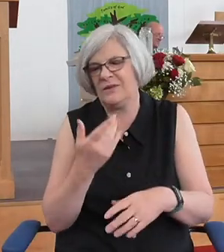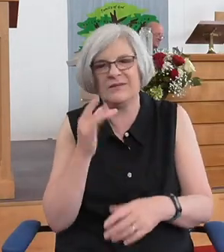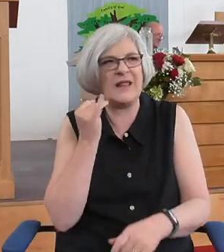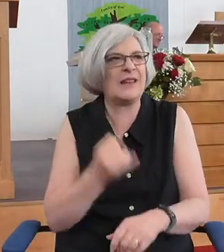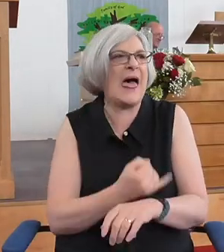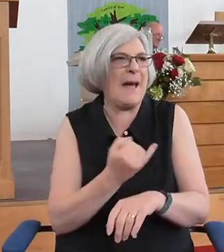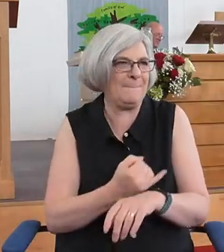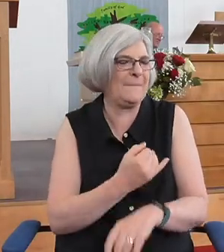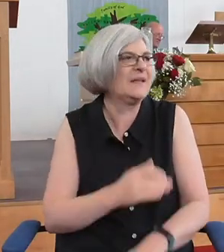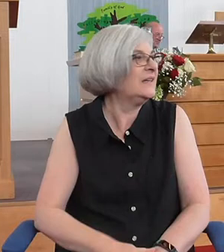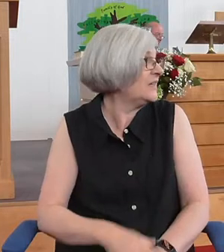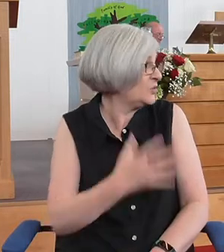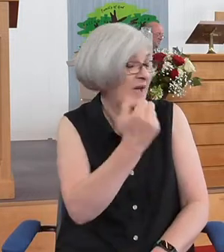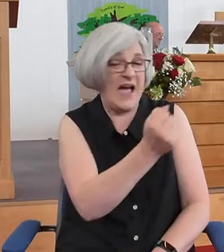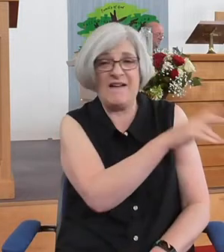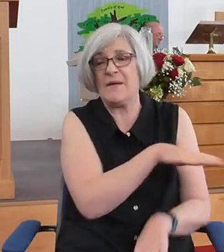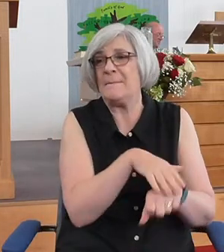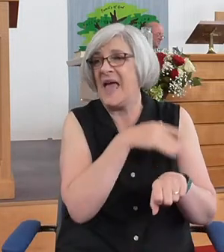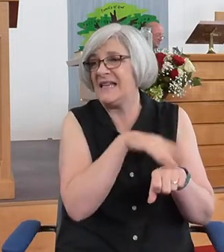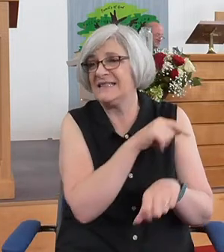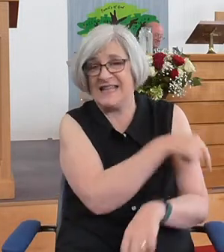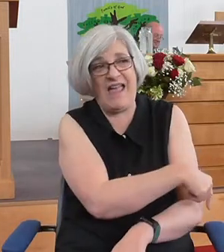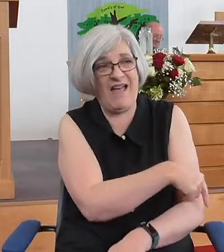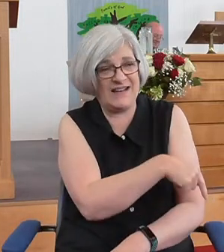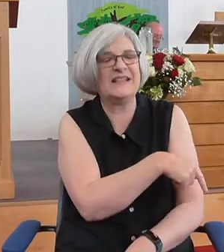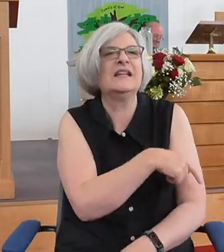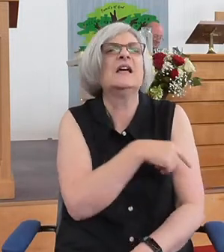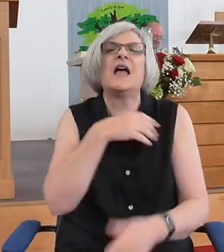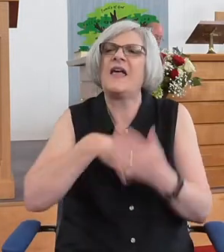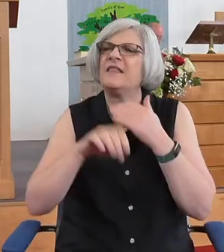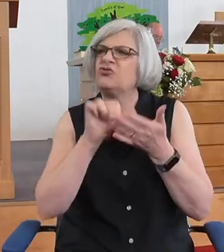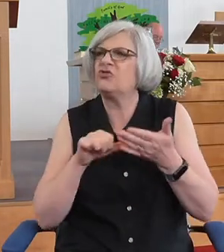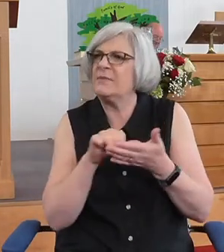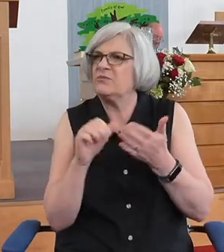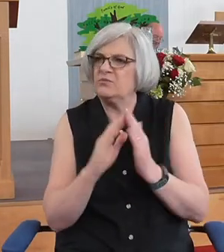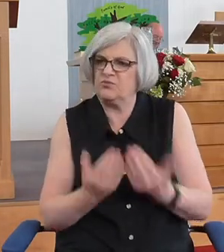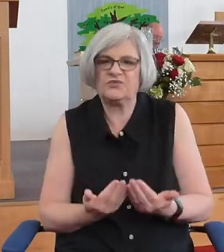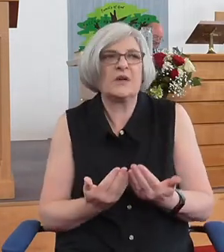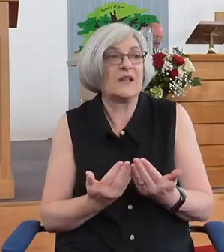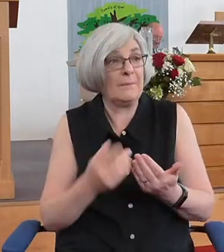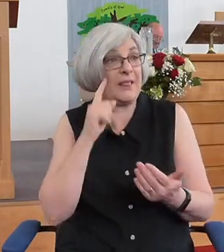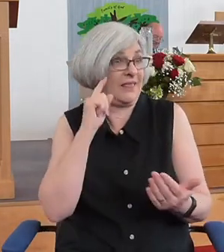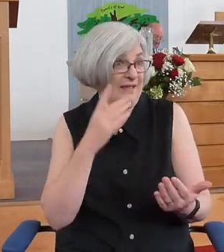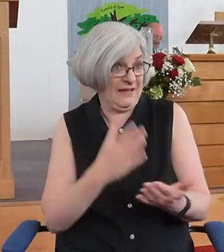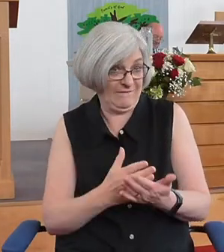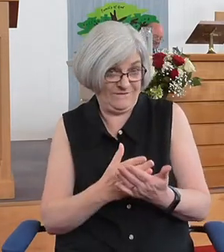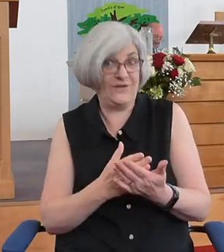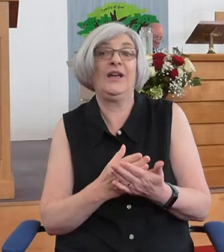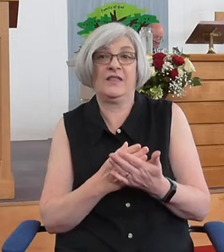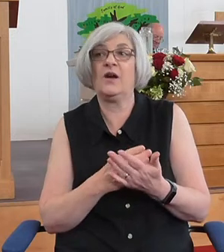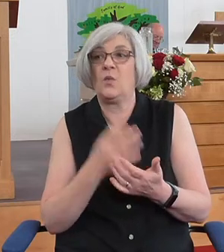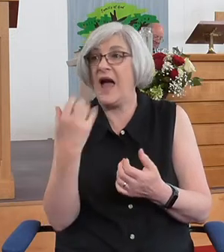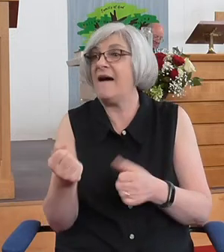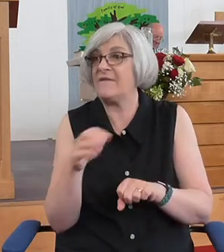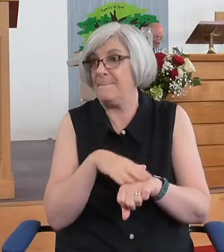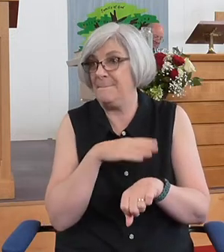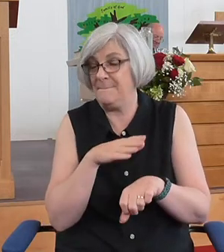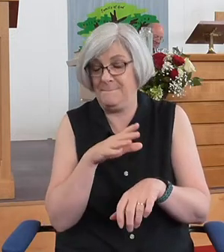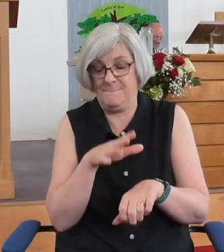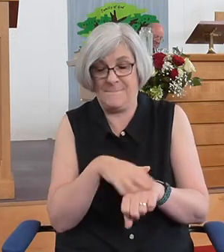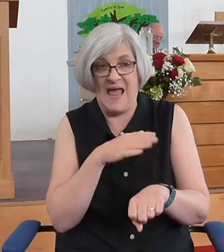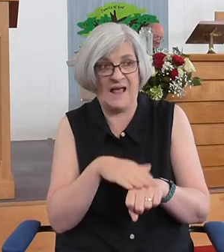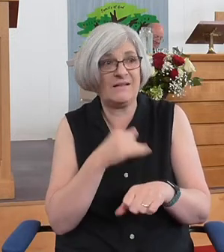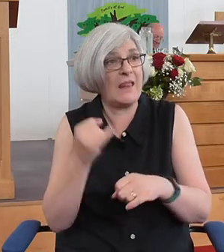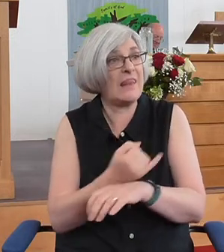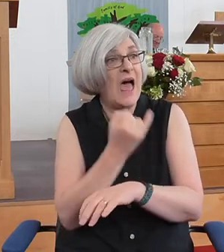While we have these pet lambs here, I'm going to just talk about, in our scripture today, believe it or not, there is a pet lamb. Now, we read this